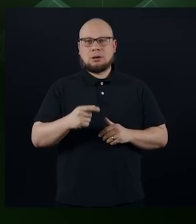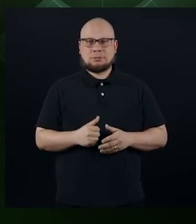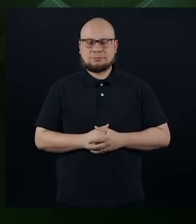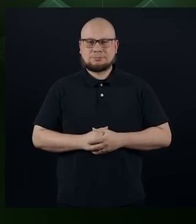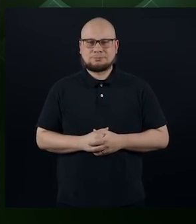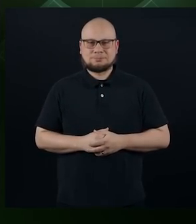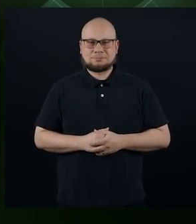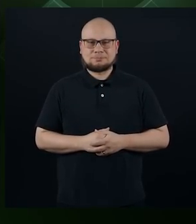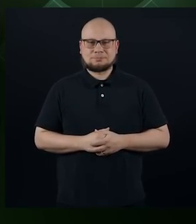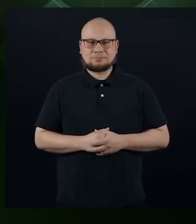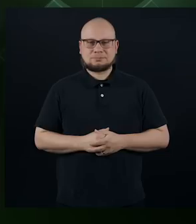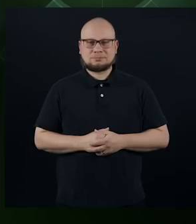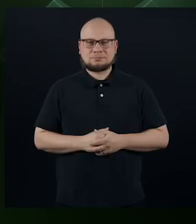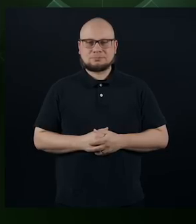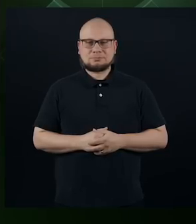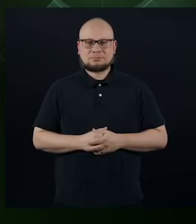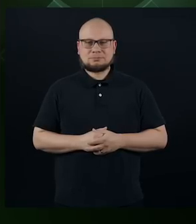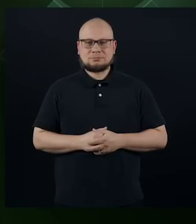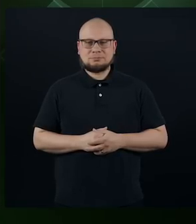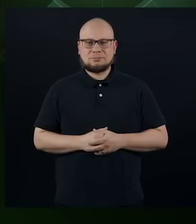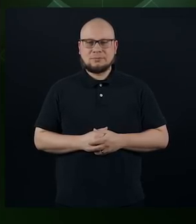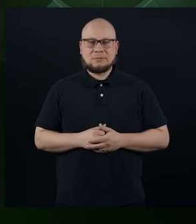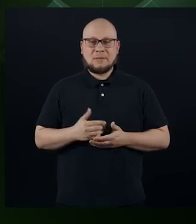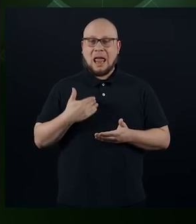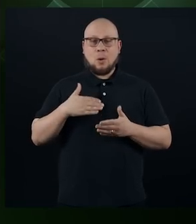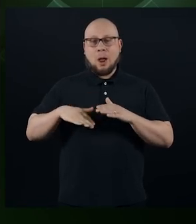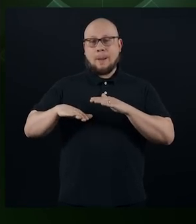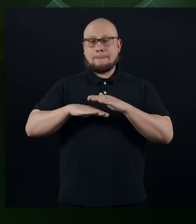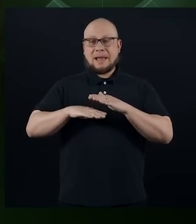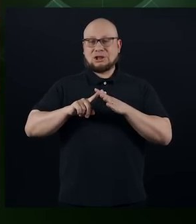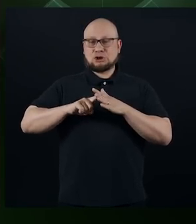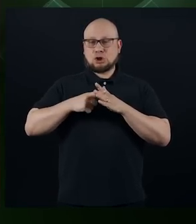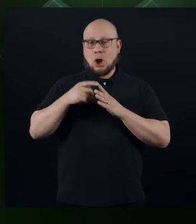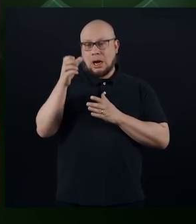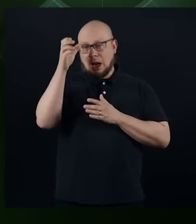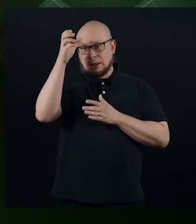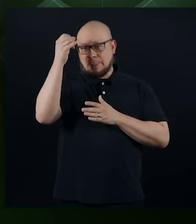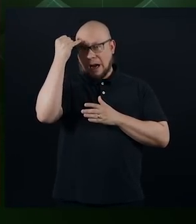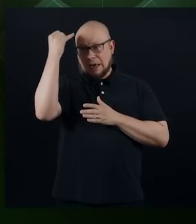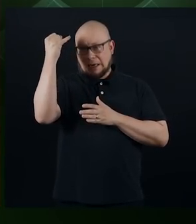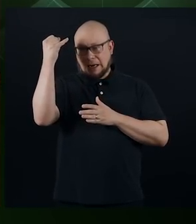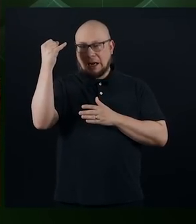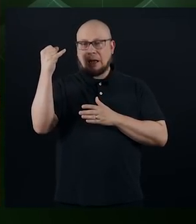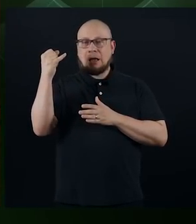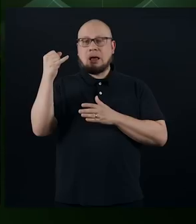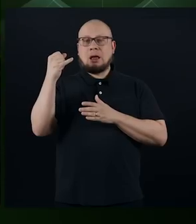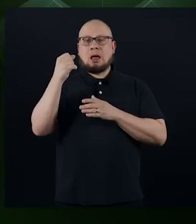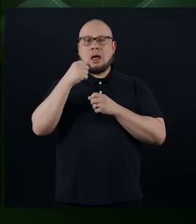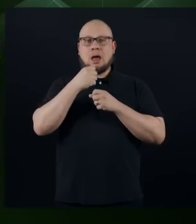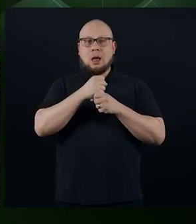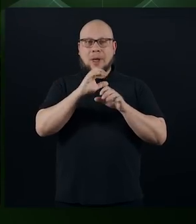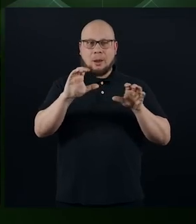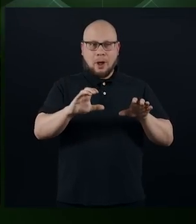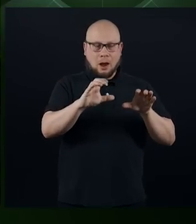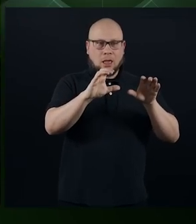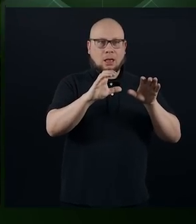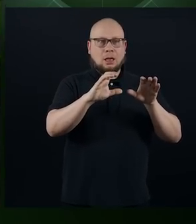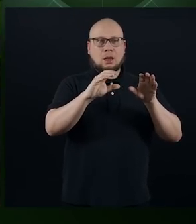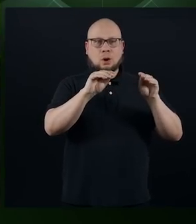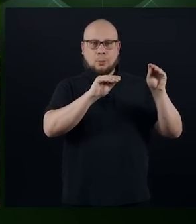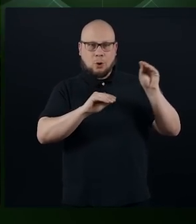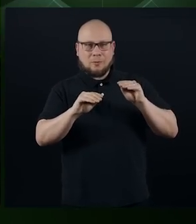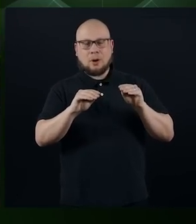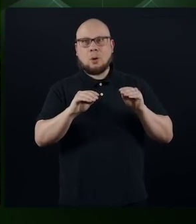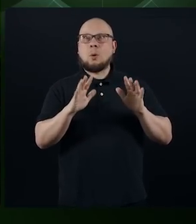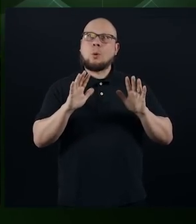And seeing everything together from the concept to then the model, the environments, the VFX, the animation. It's been an absolute